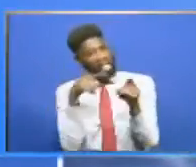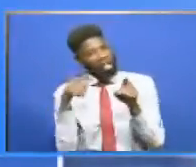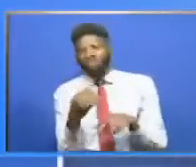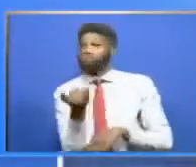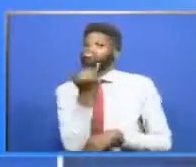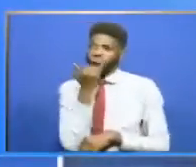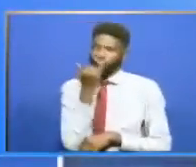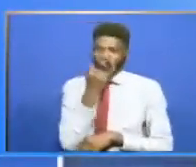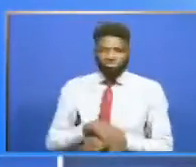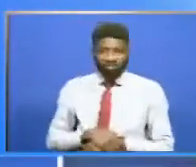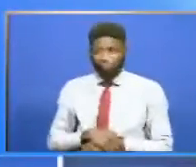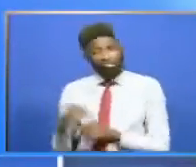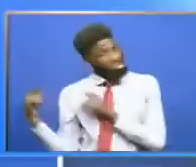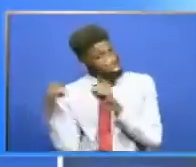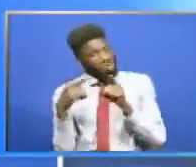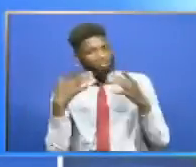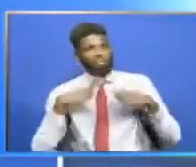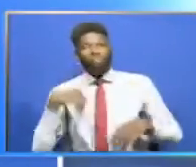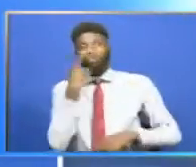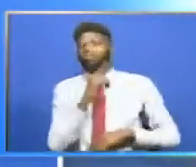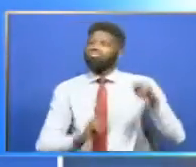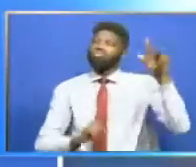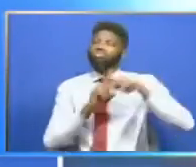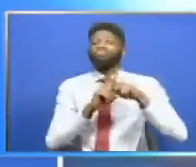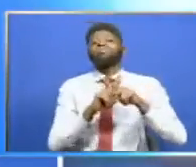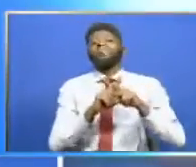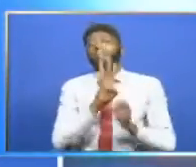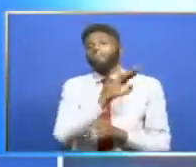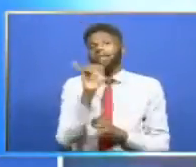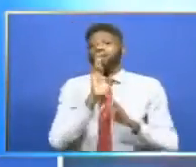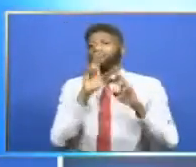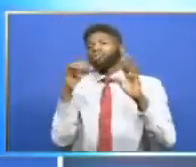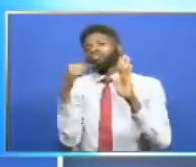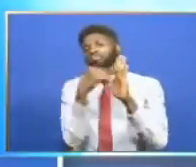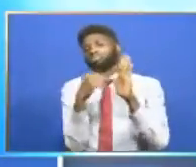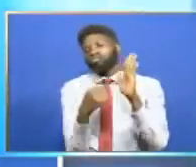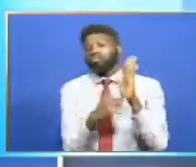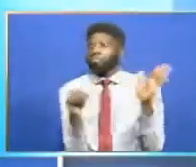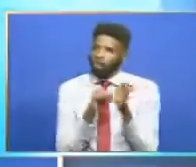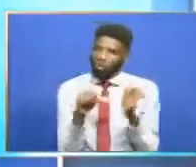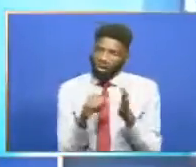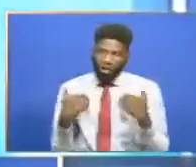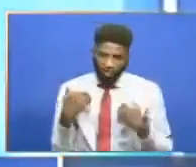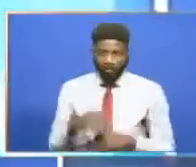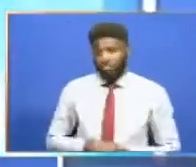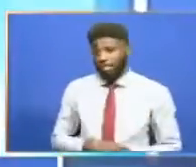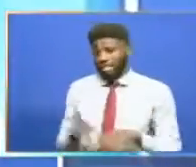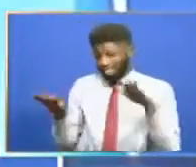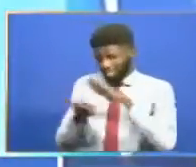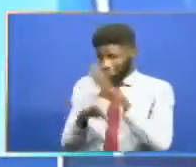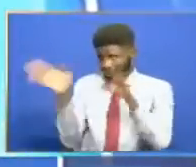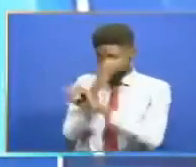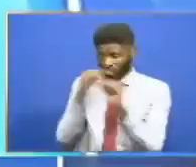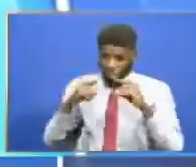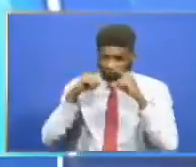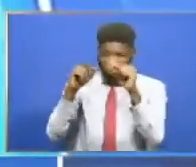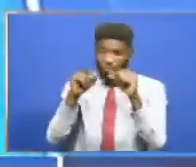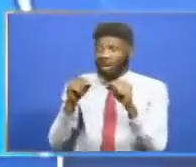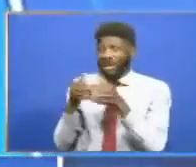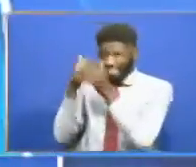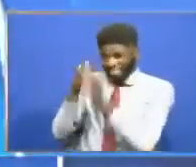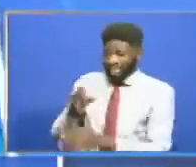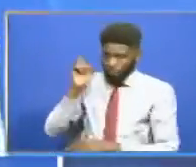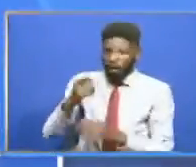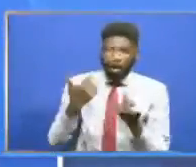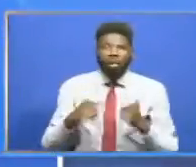at those who have raised issues touching on its contents. According to the DP, leaders must allow Kenyans to have a proper conversation